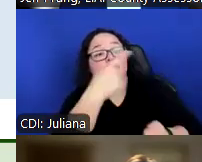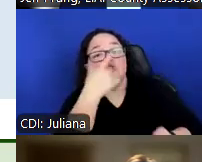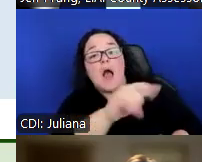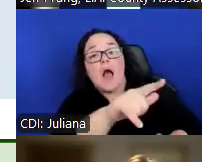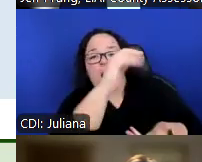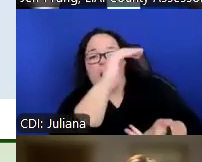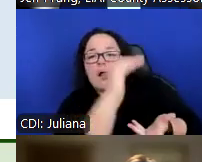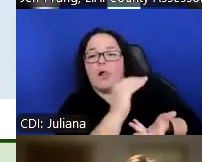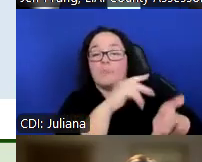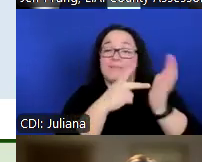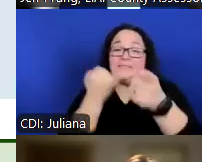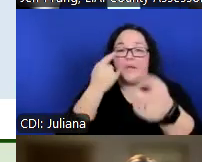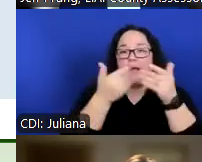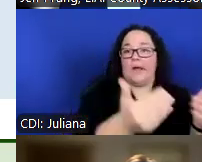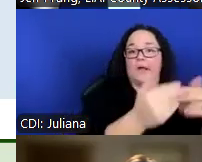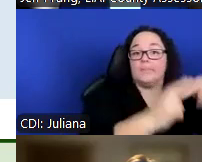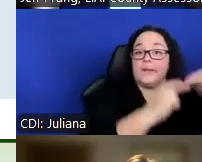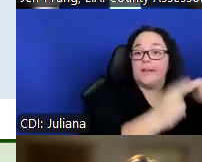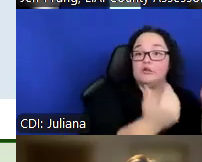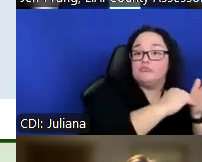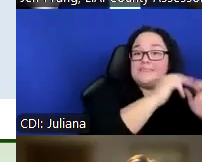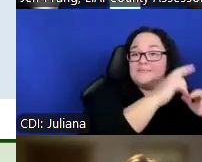simply restore your previous tax rate.